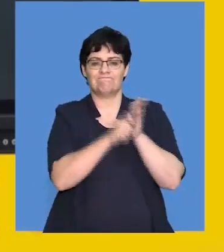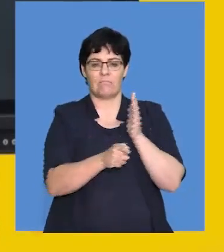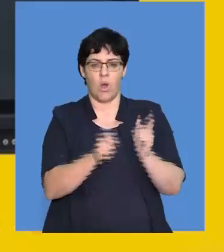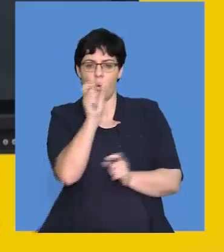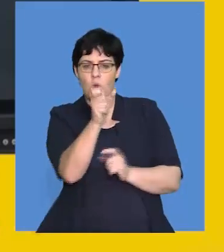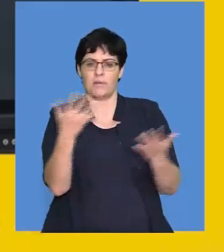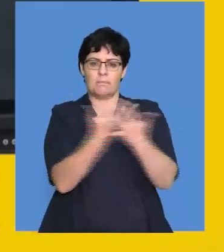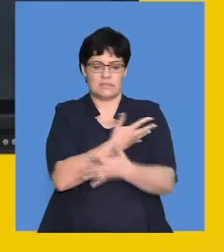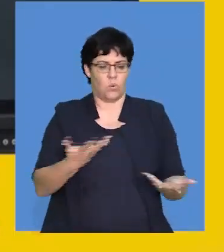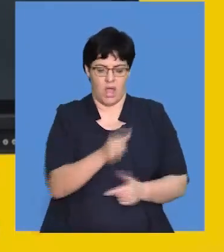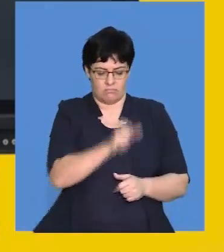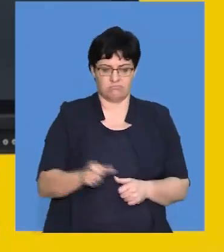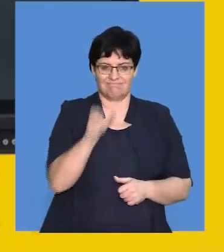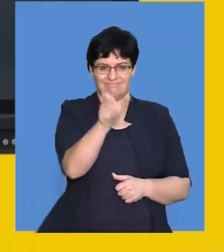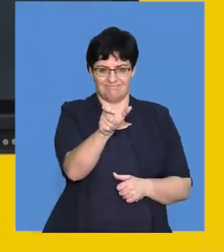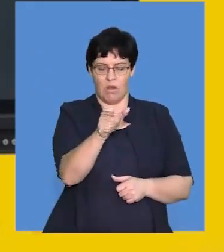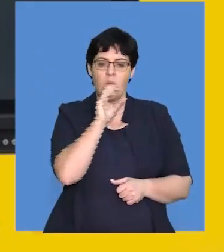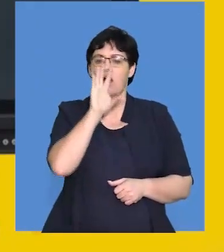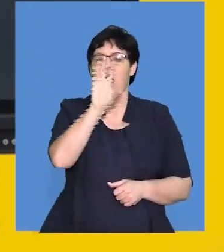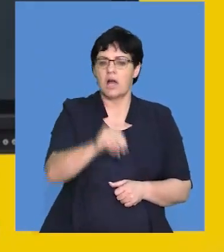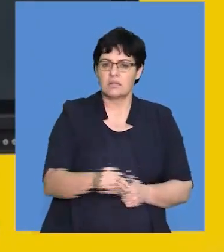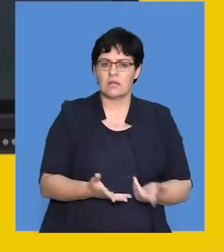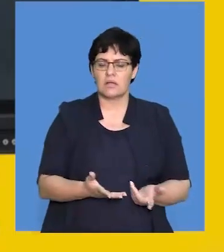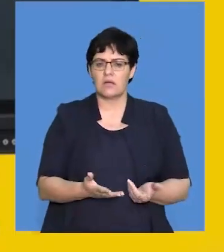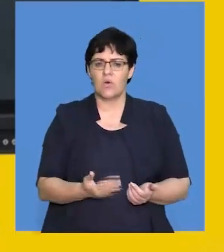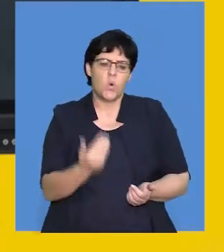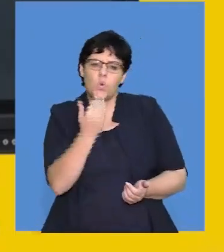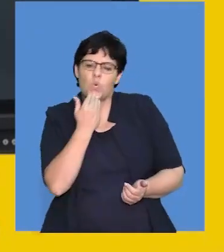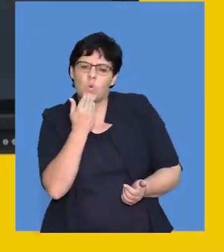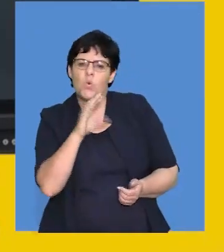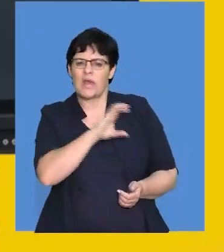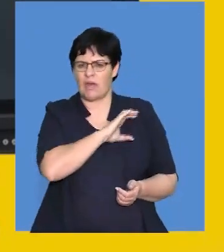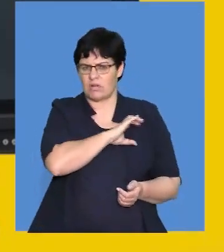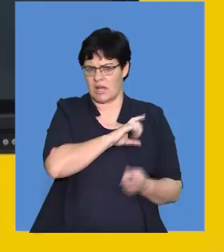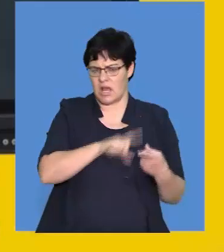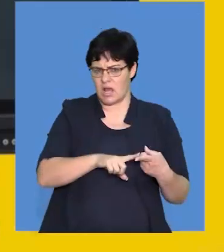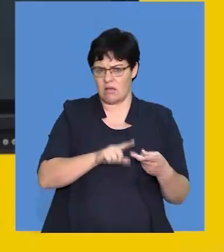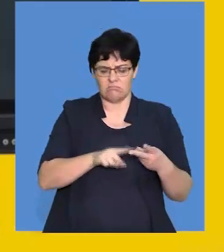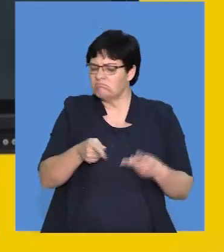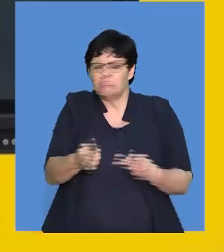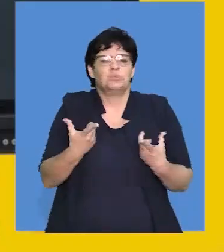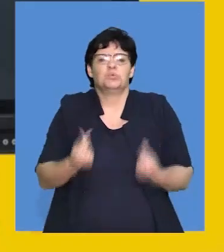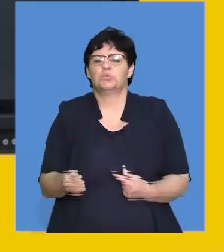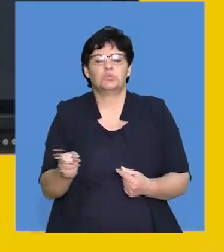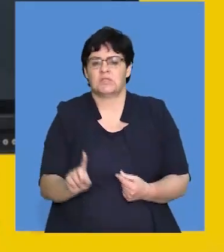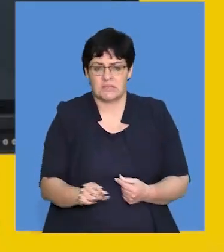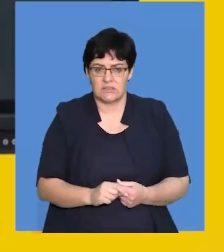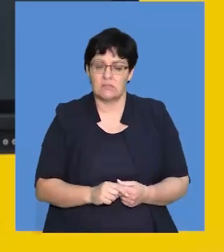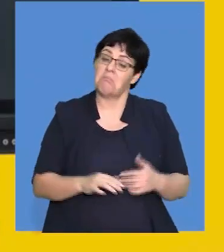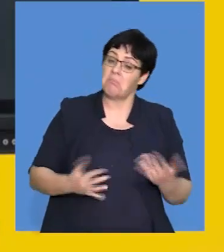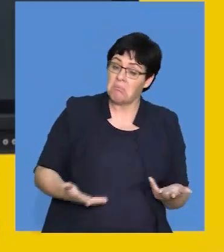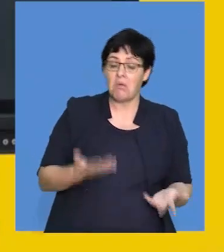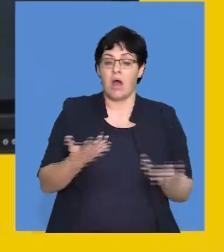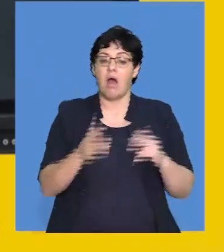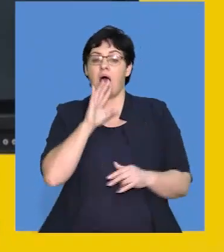in the missing words, where they will be asking you about who are the characters and what they are doing. They may